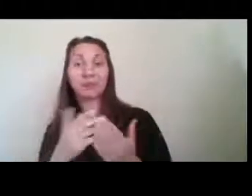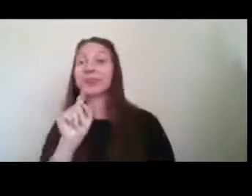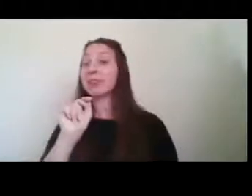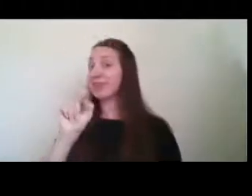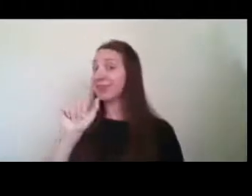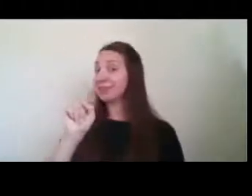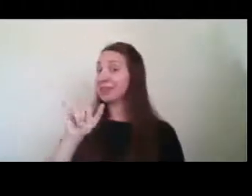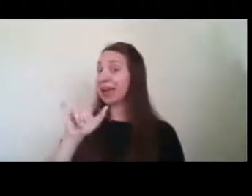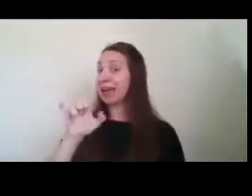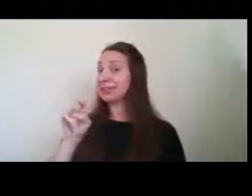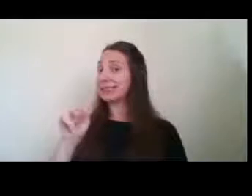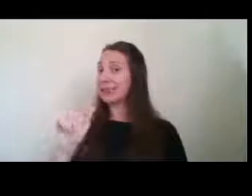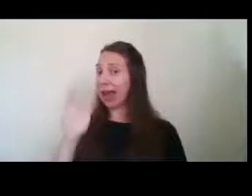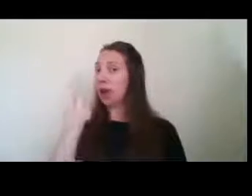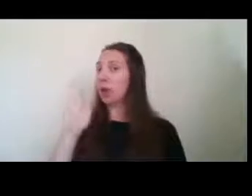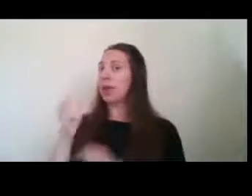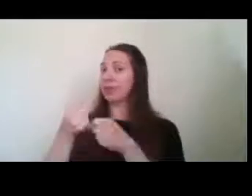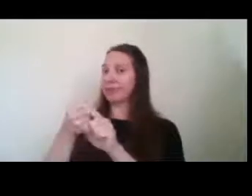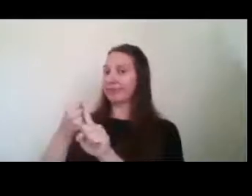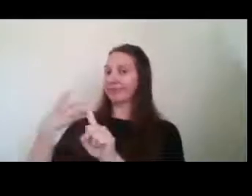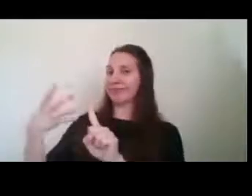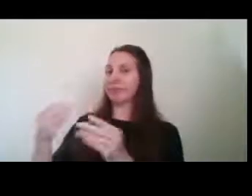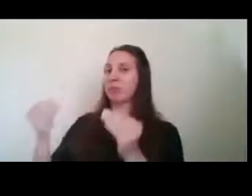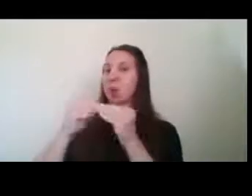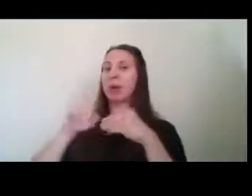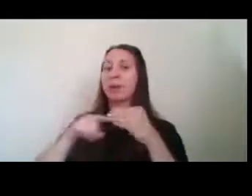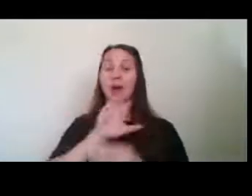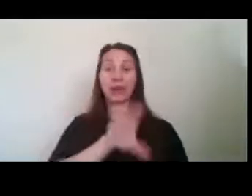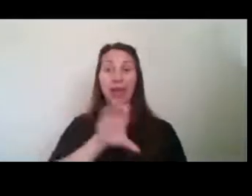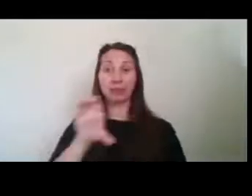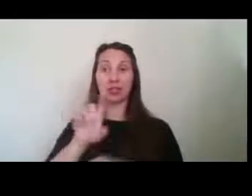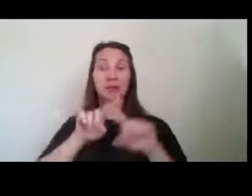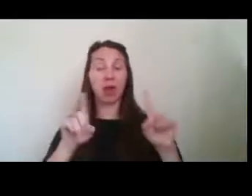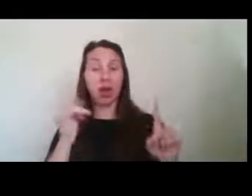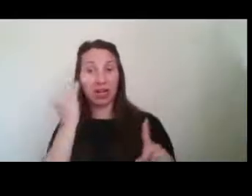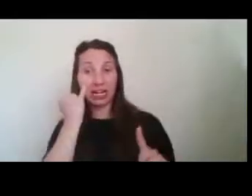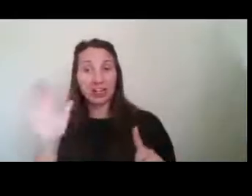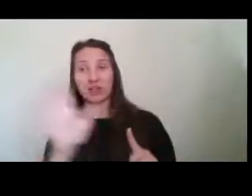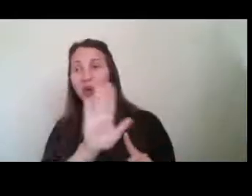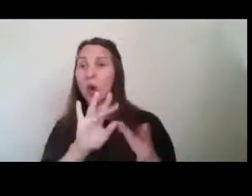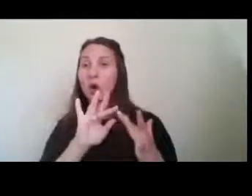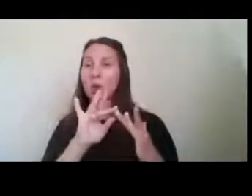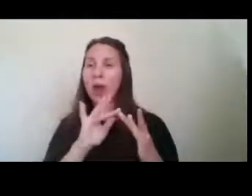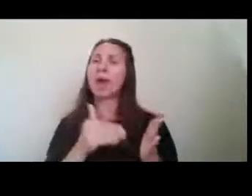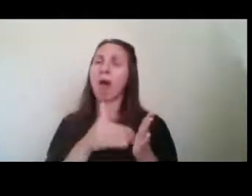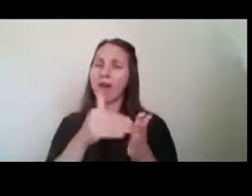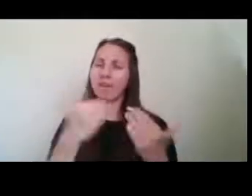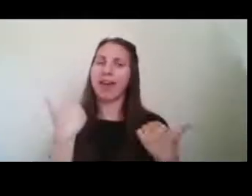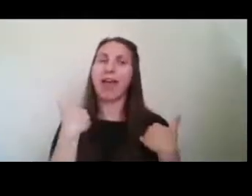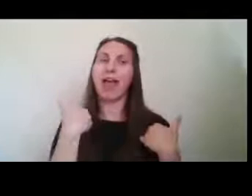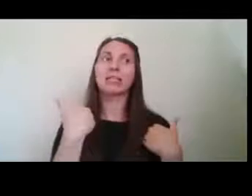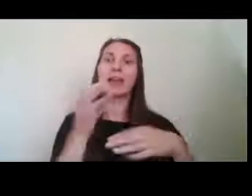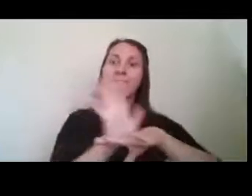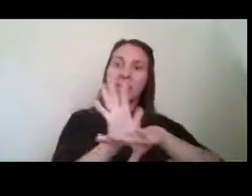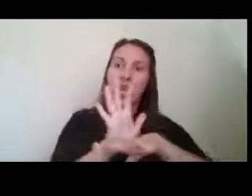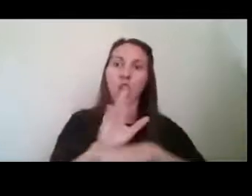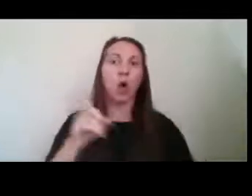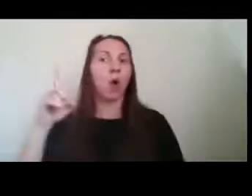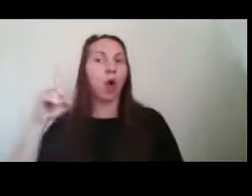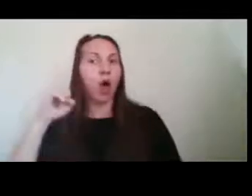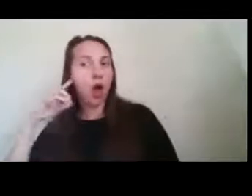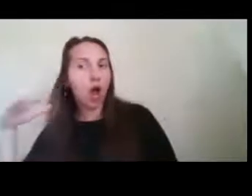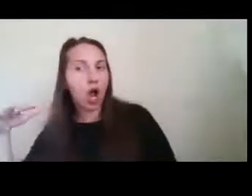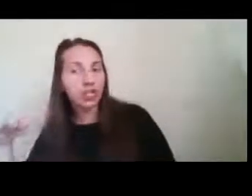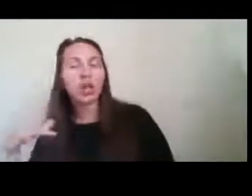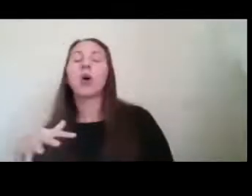little bit more information about captioning, but if your web content regularly includes video or audio, look into providing subtitles or